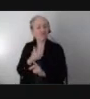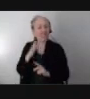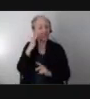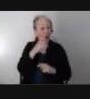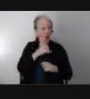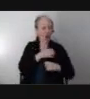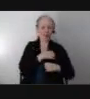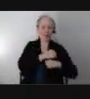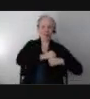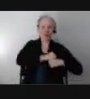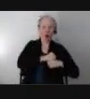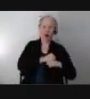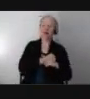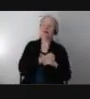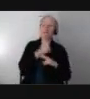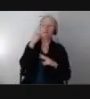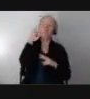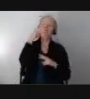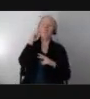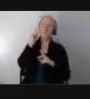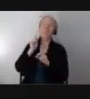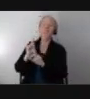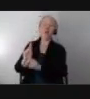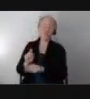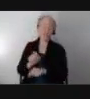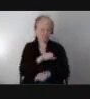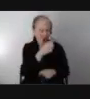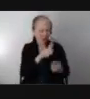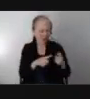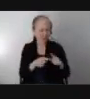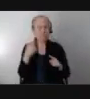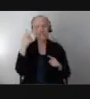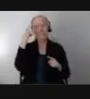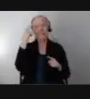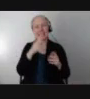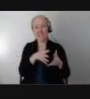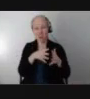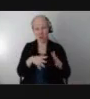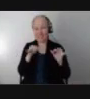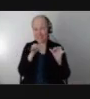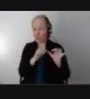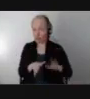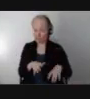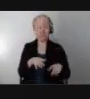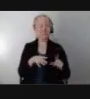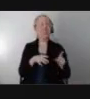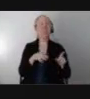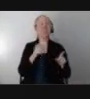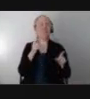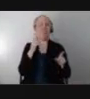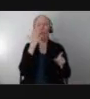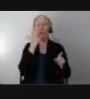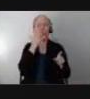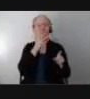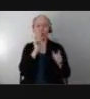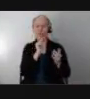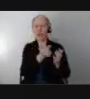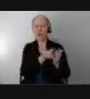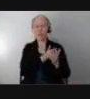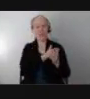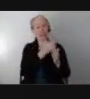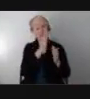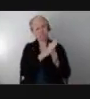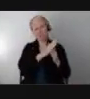around. Engaging with another friend, a Mexican-American engineer who had come through an elite engineering program, he talked to